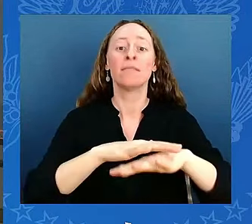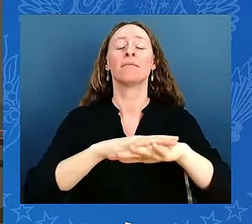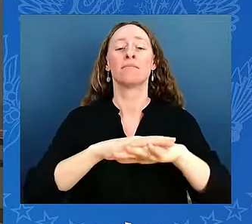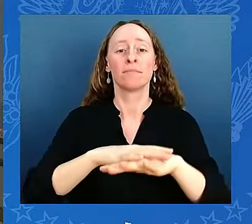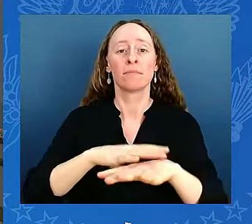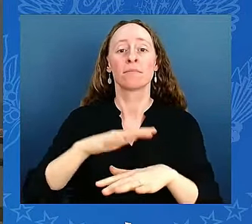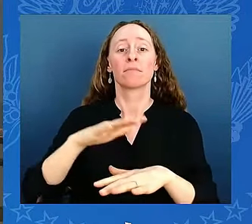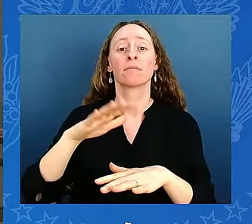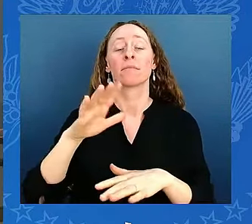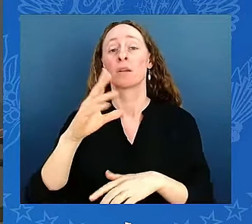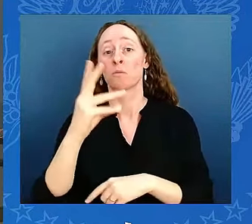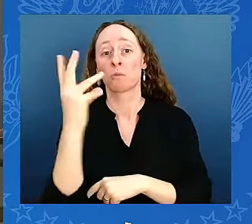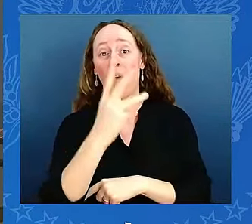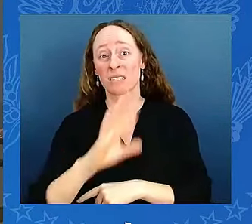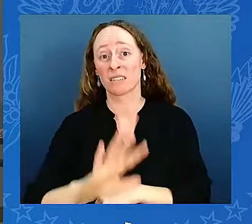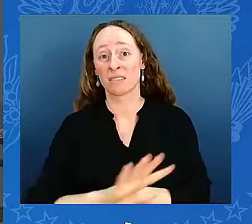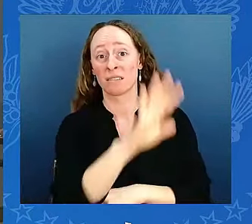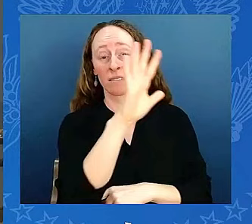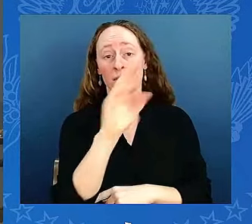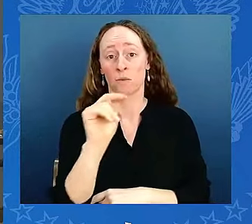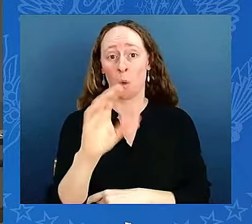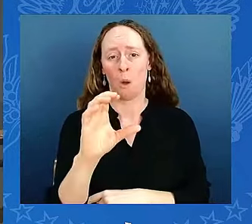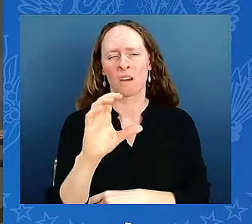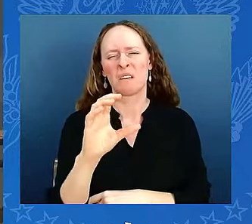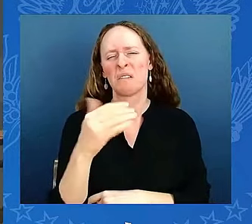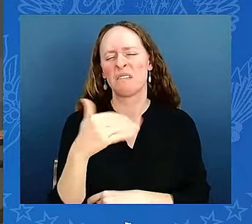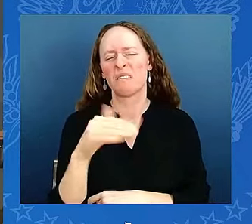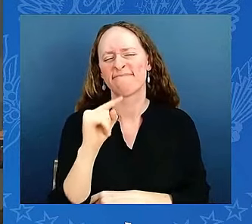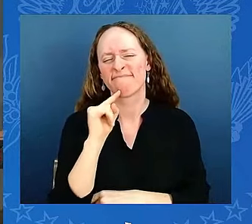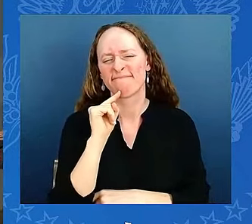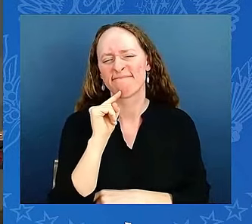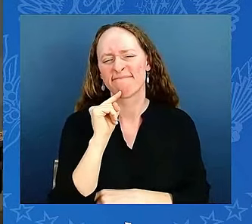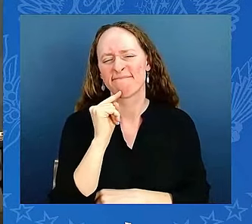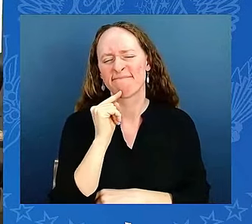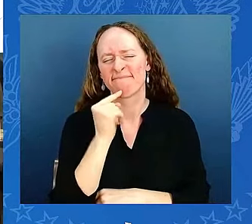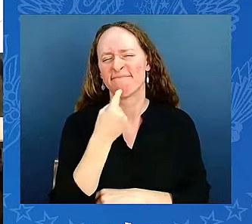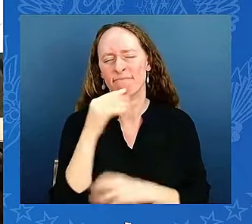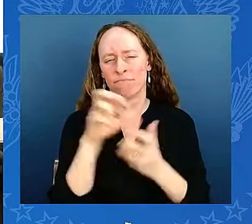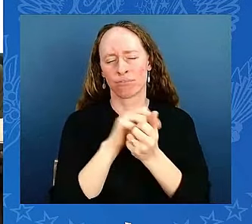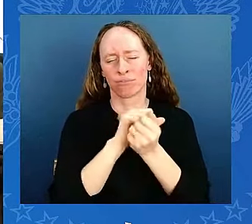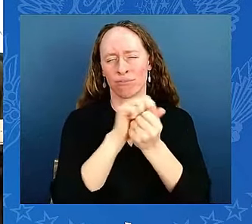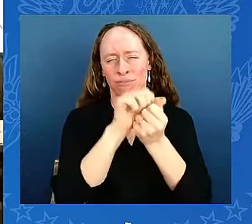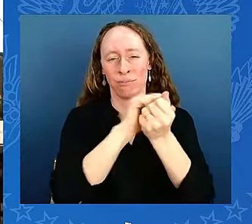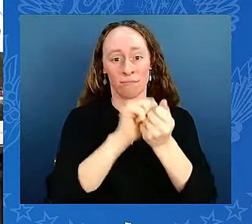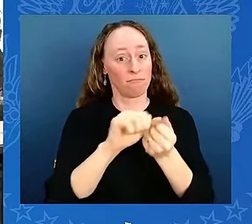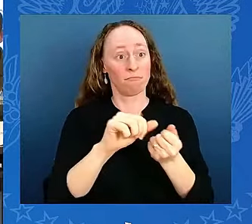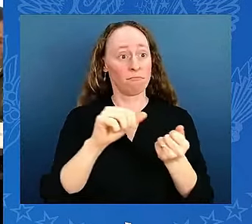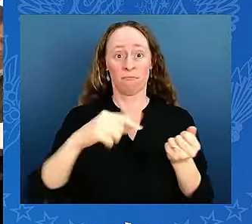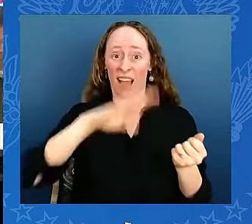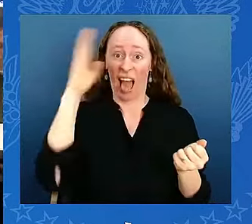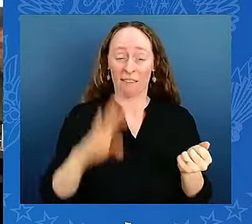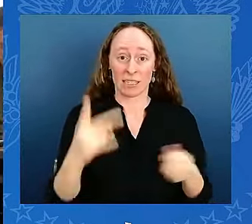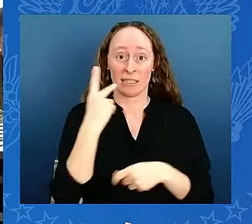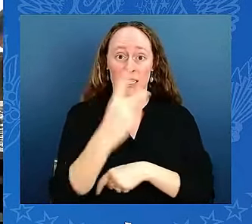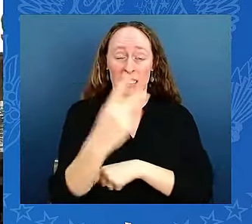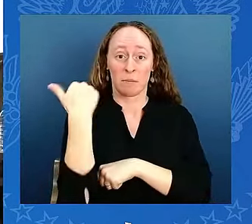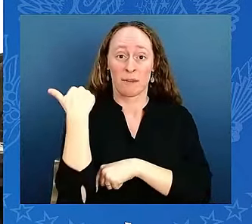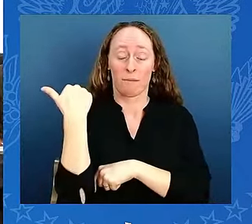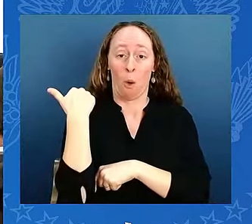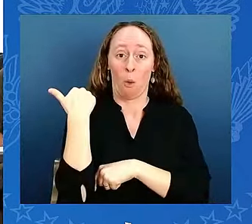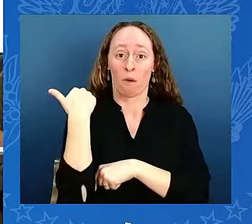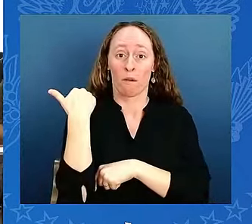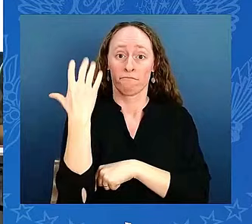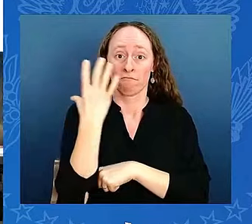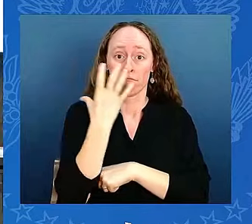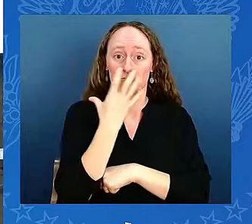catastrophic and unprecedented. Today, the President and I, via helicopter, were able to